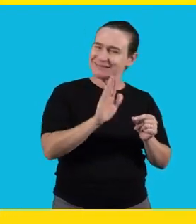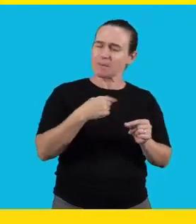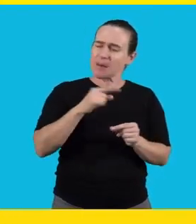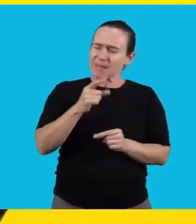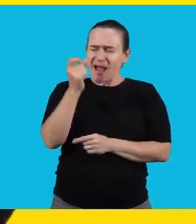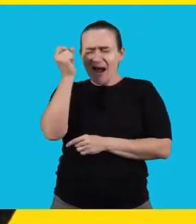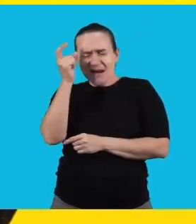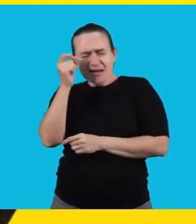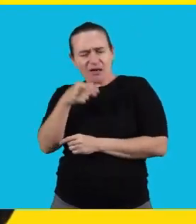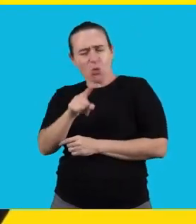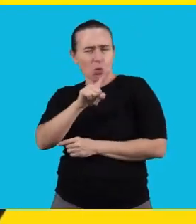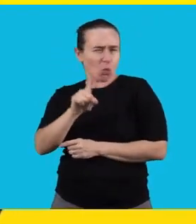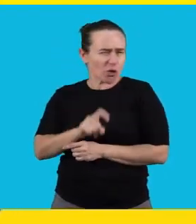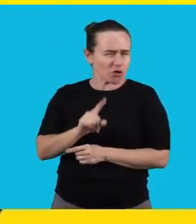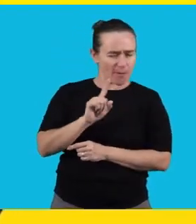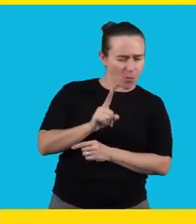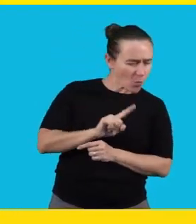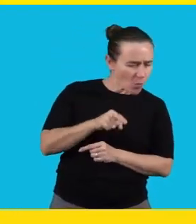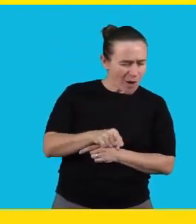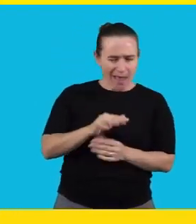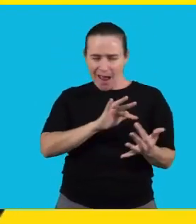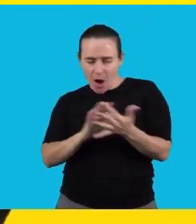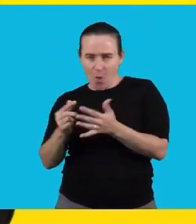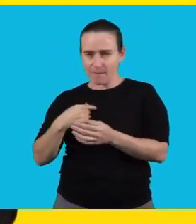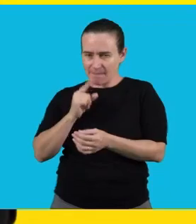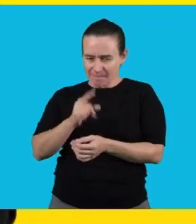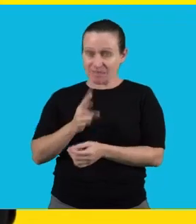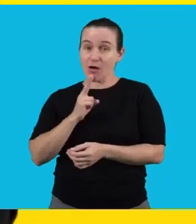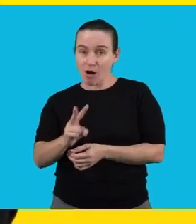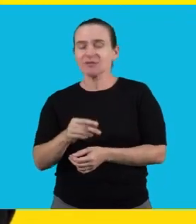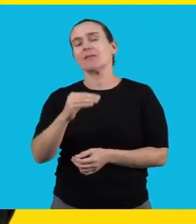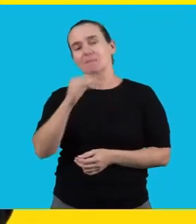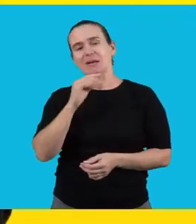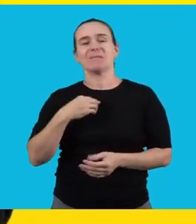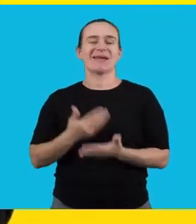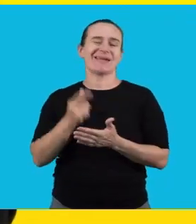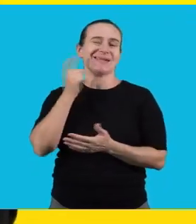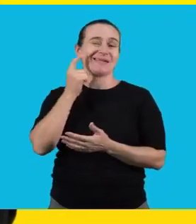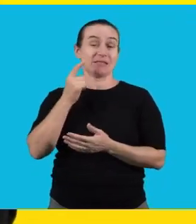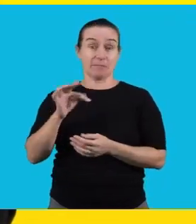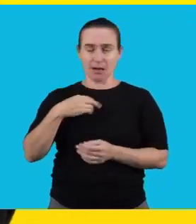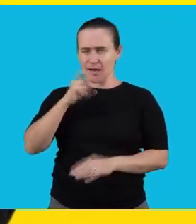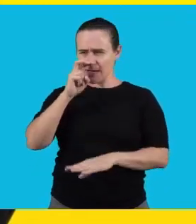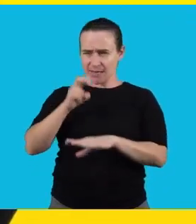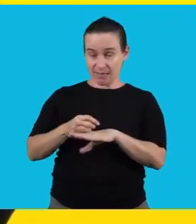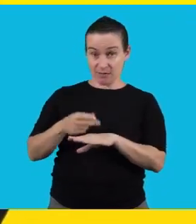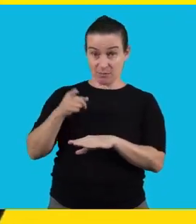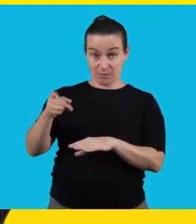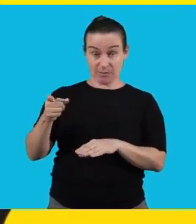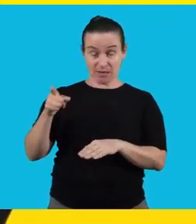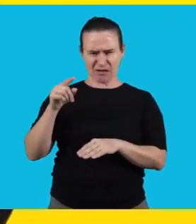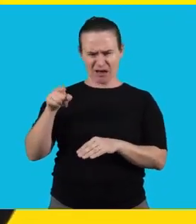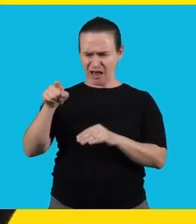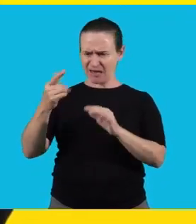guideline. Understand the question, understand the approach of the answer itself, so that it becomes easier for you when you